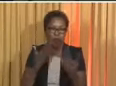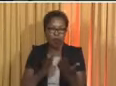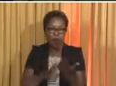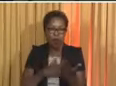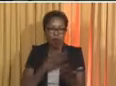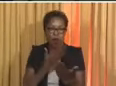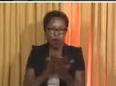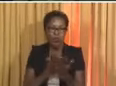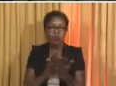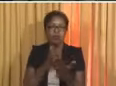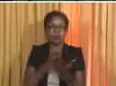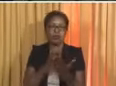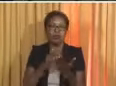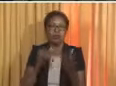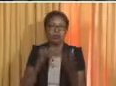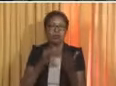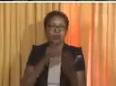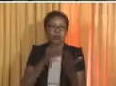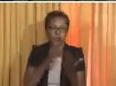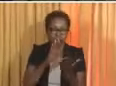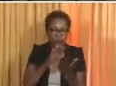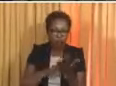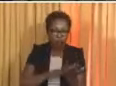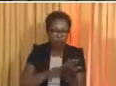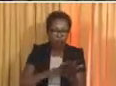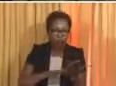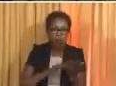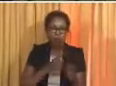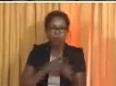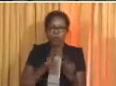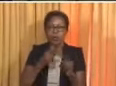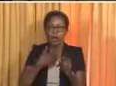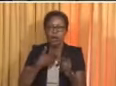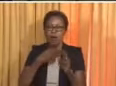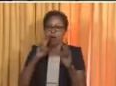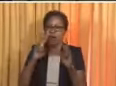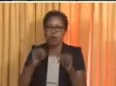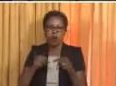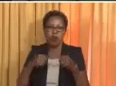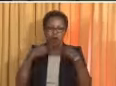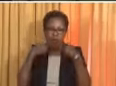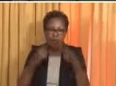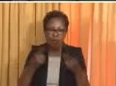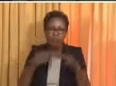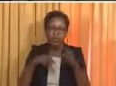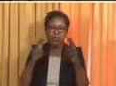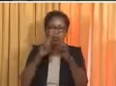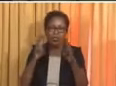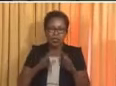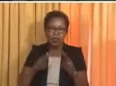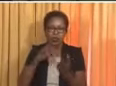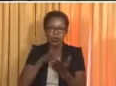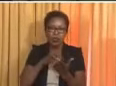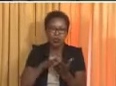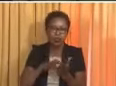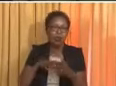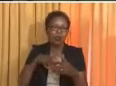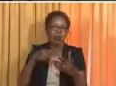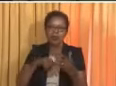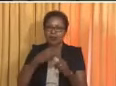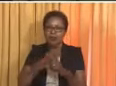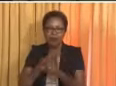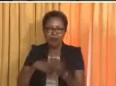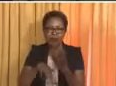the doctrine. Furthermore, there have been no pronouncements made at the international level, no international case law on the same. The